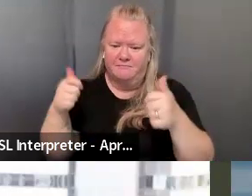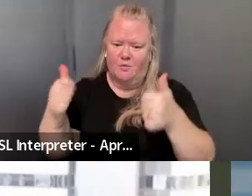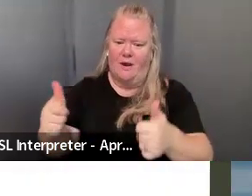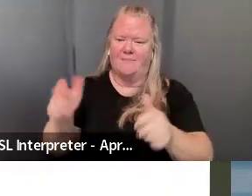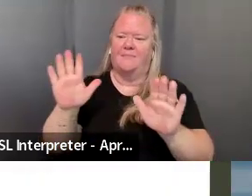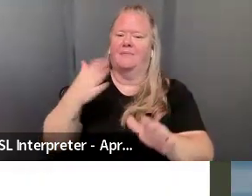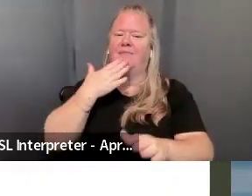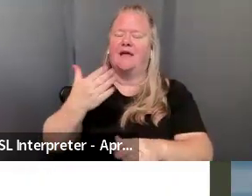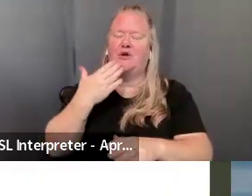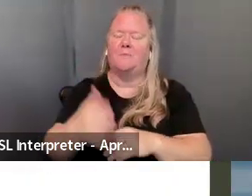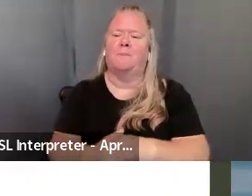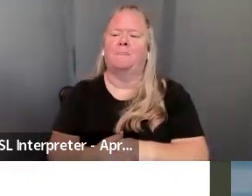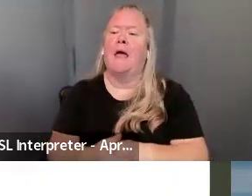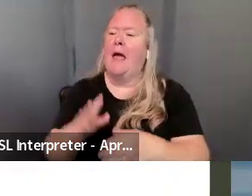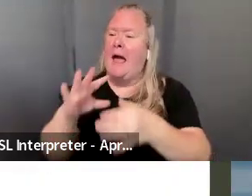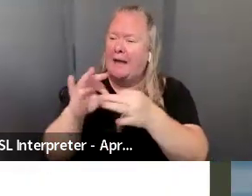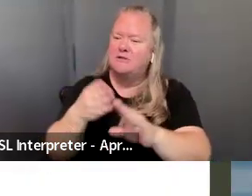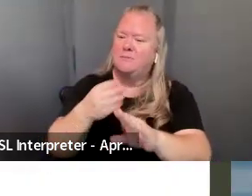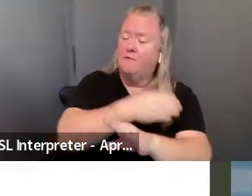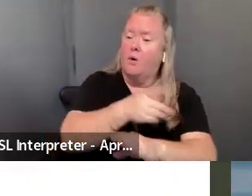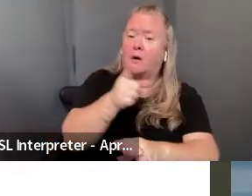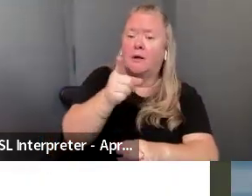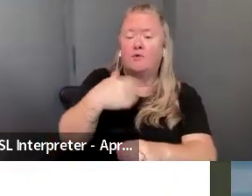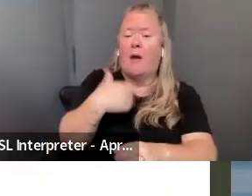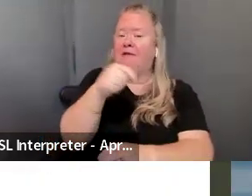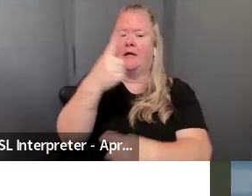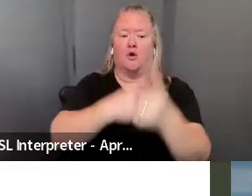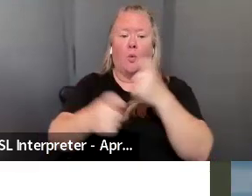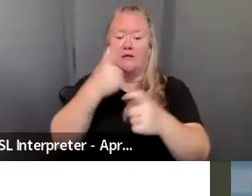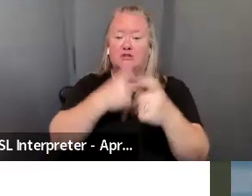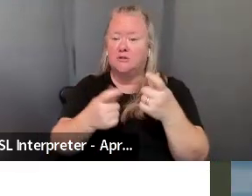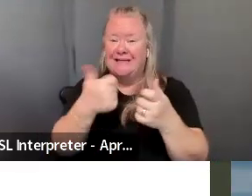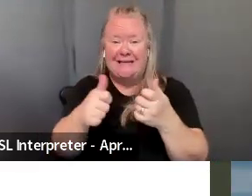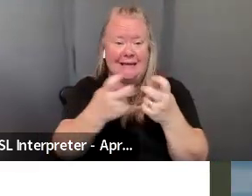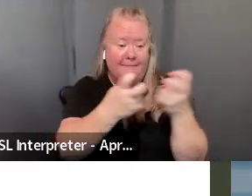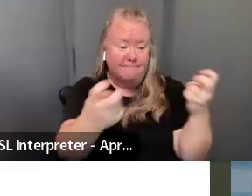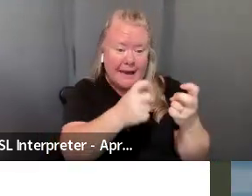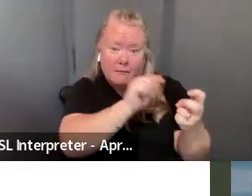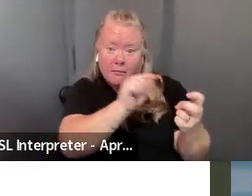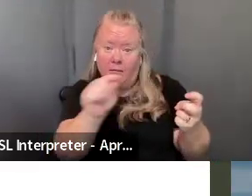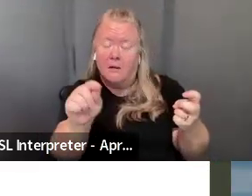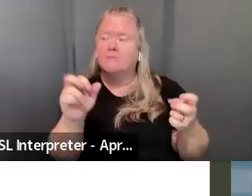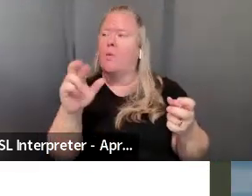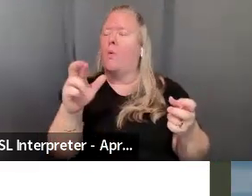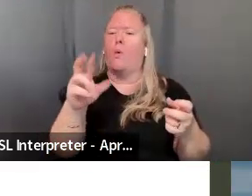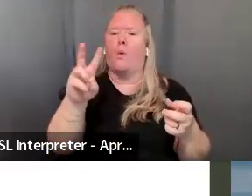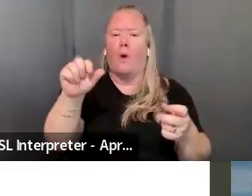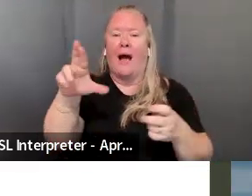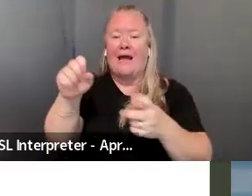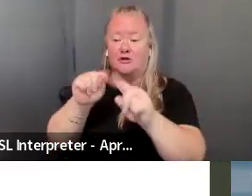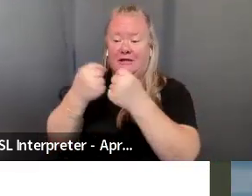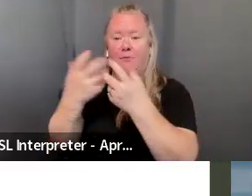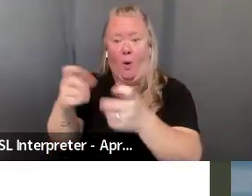you. As I mentioned before, if you have any questions that you would like any panelists or the Walk Cares team